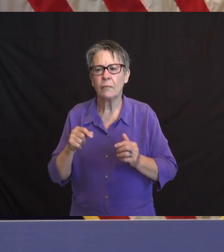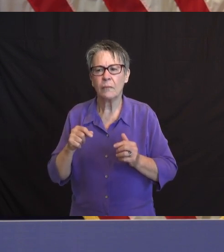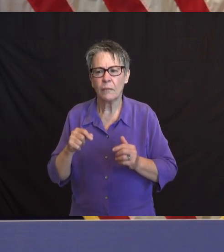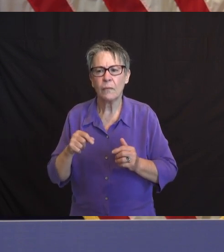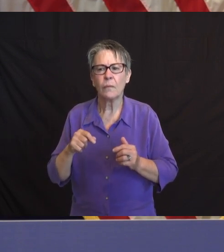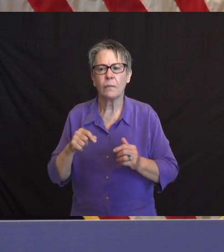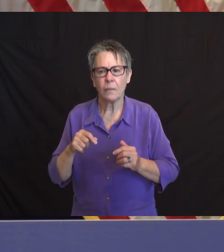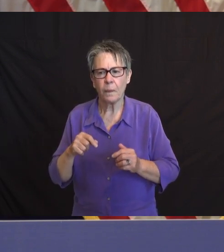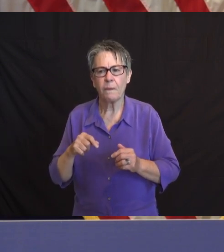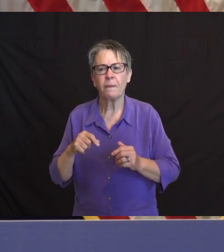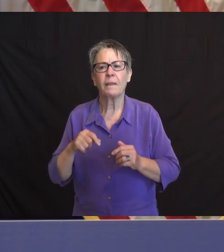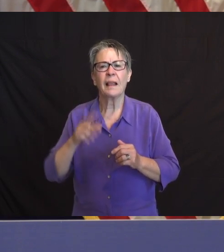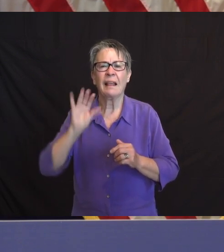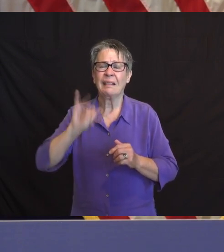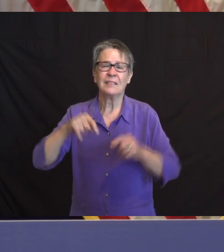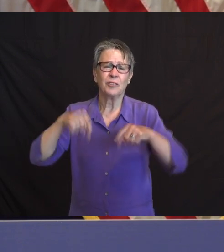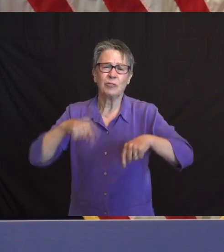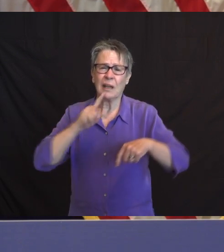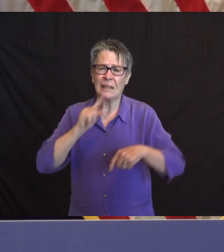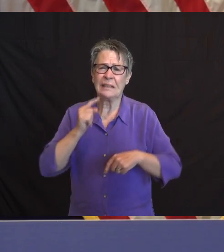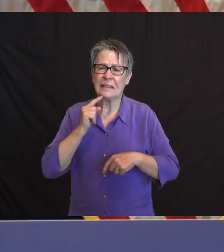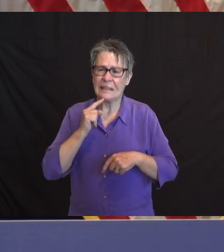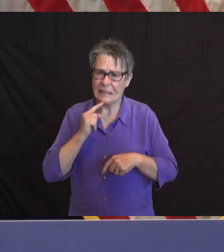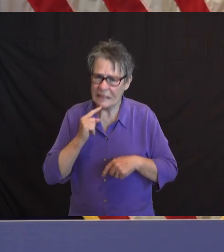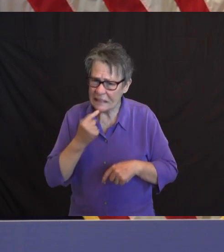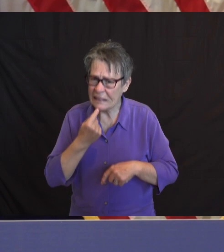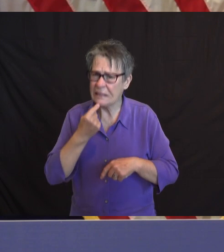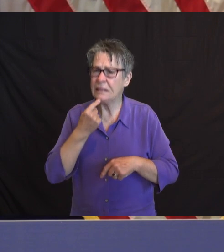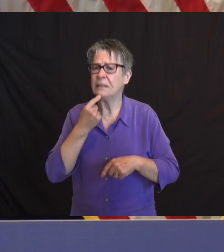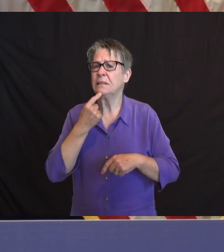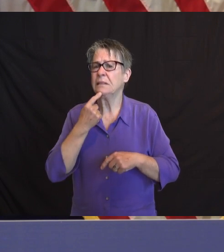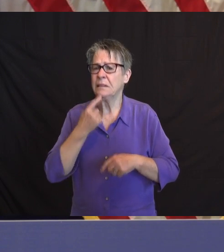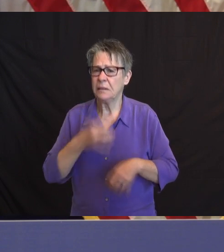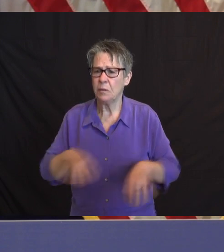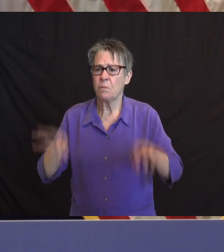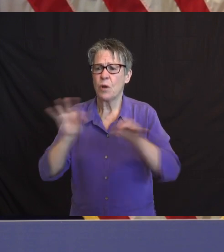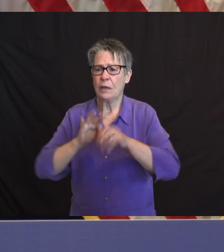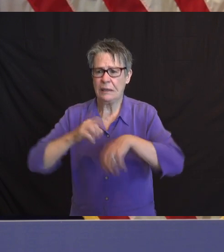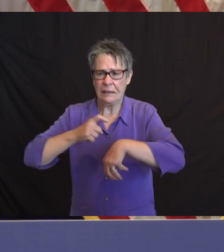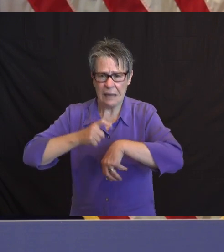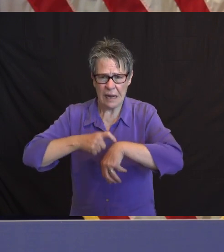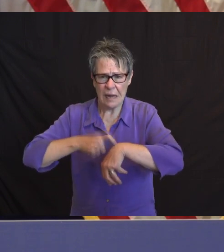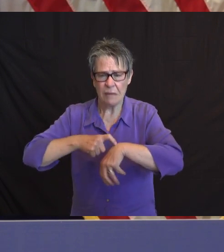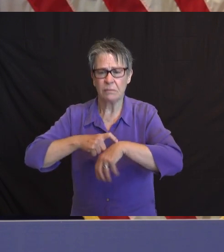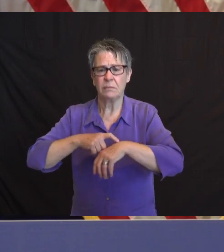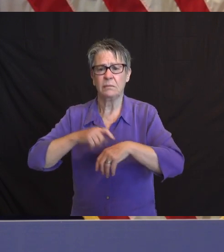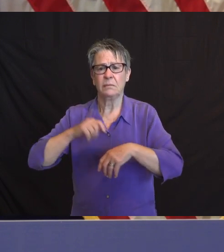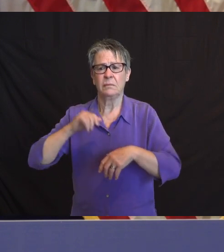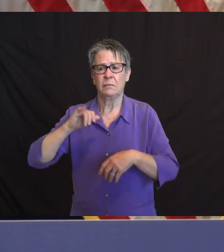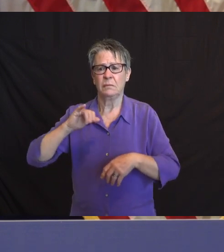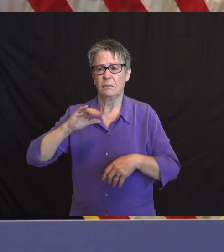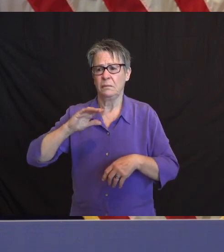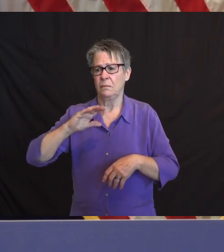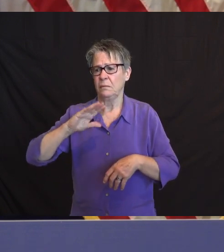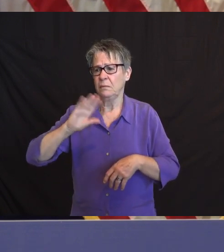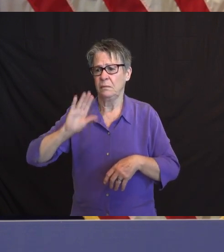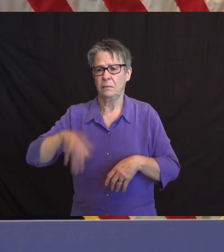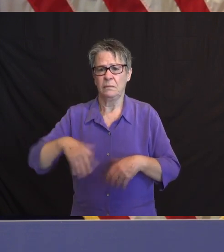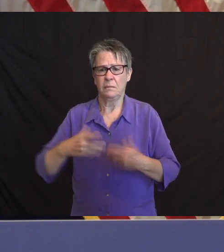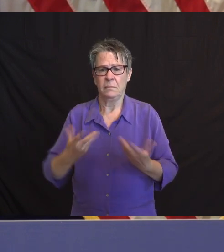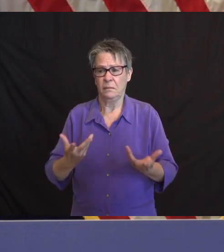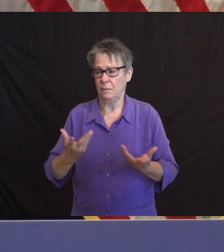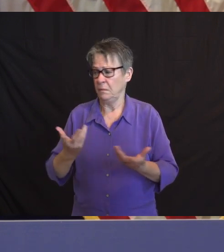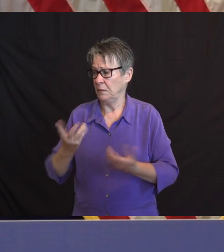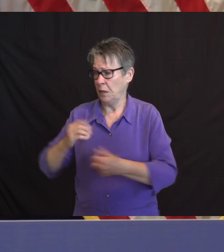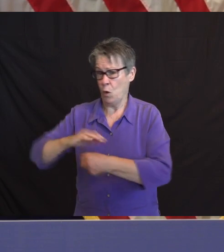first year of the 5th century since slavery first came to our shores, and the stain of racism is alive and well, and it's before our